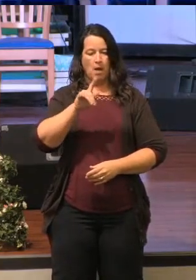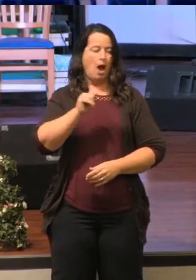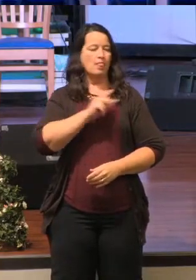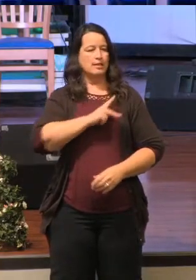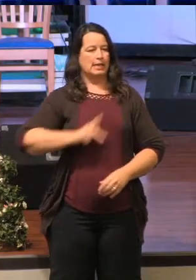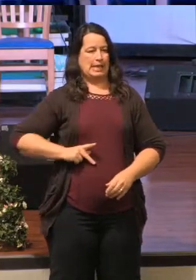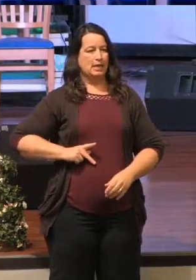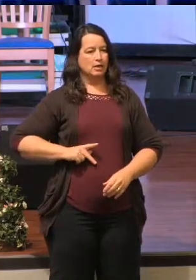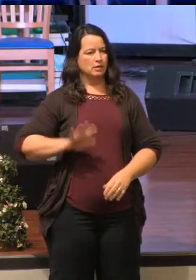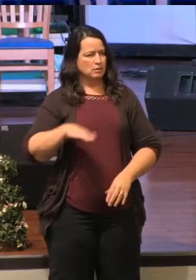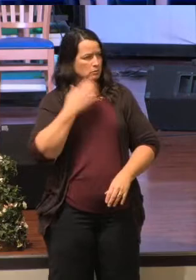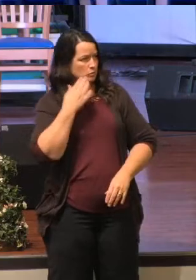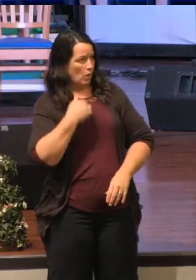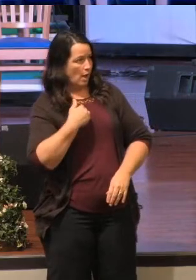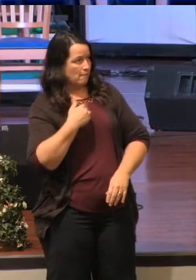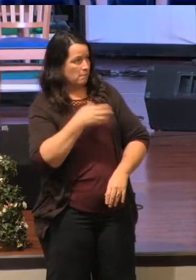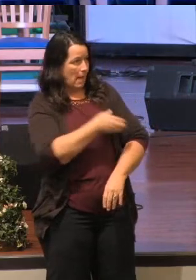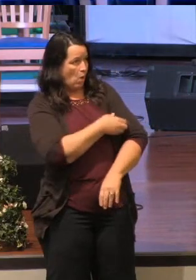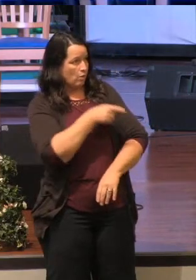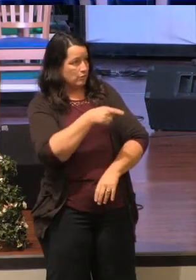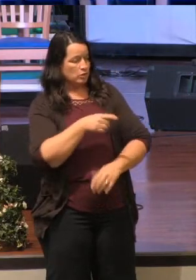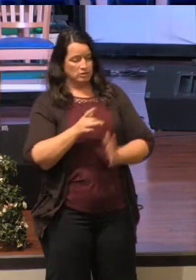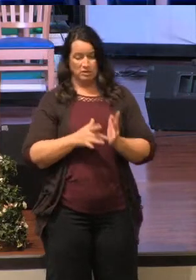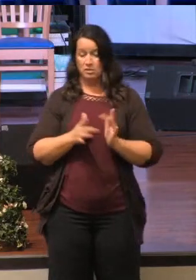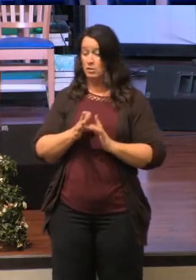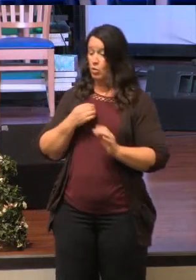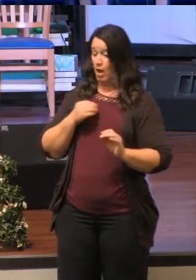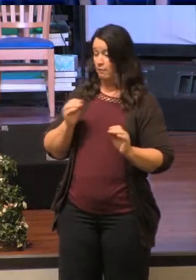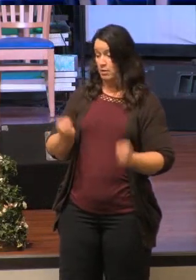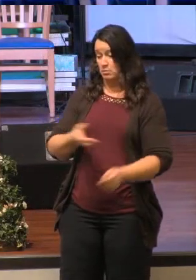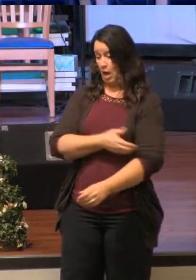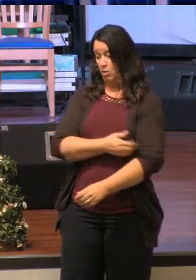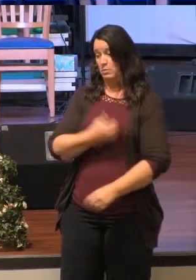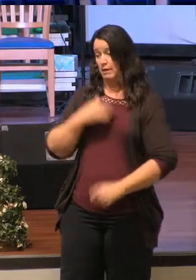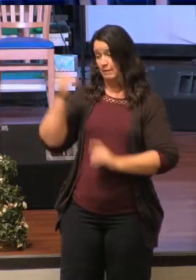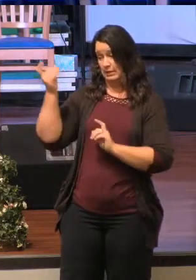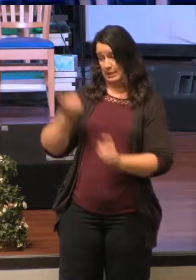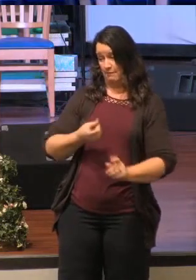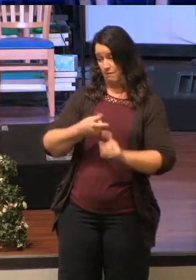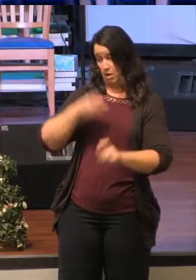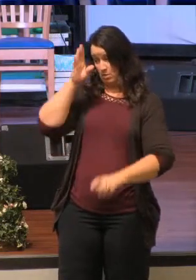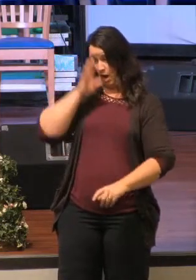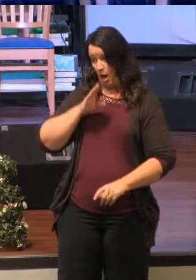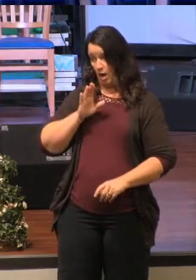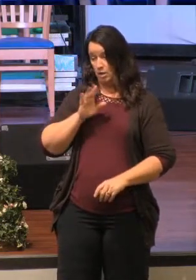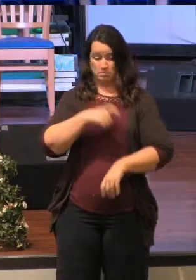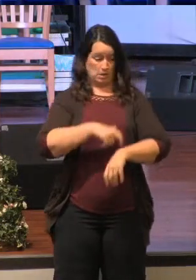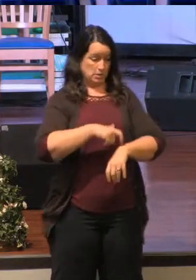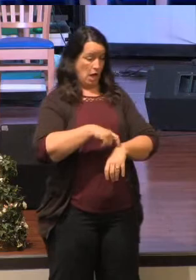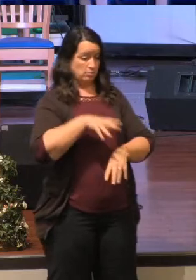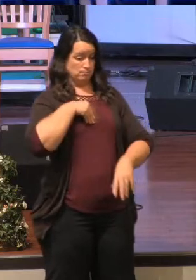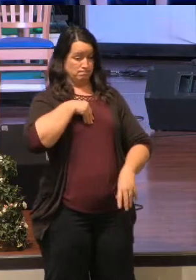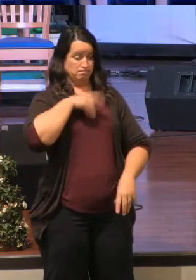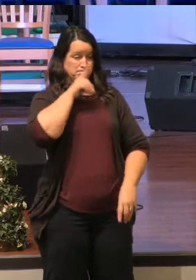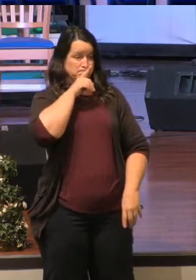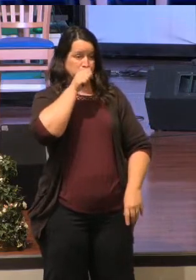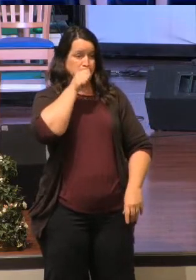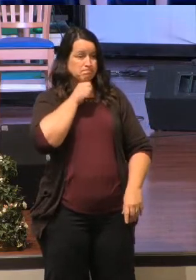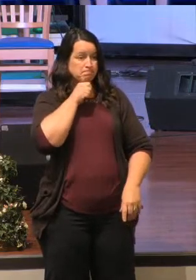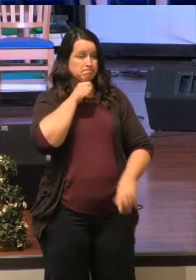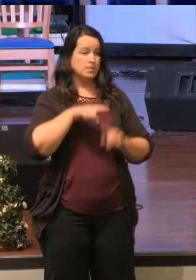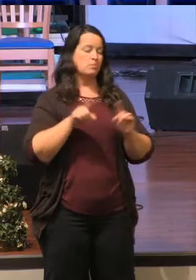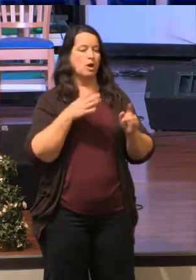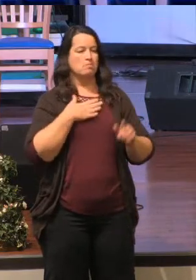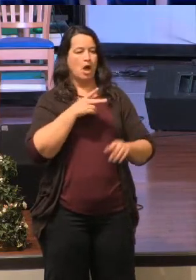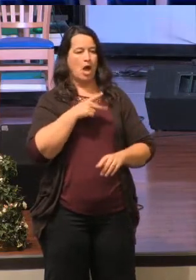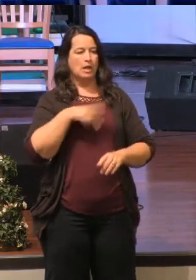power over you? And Jesus said, you can have no power over me unless it were given to you of God. This is your hour. This is the power of darkness. But my kingdom's not